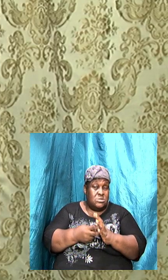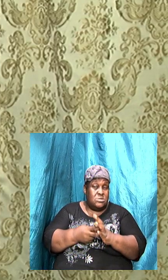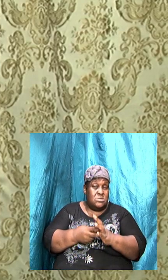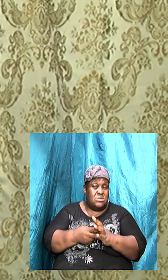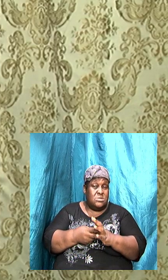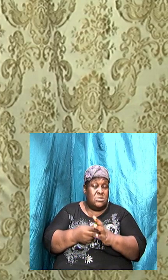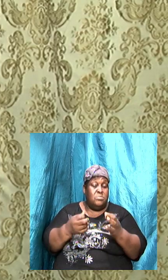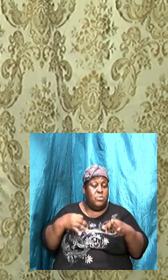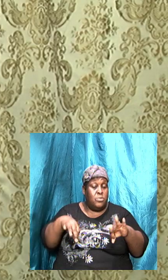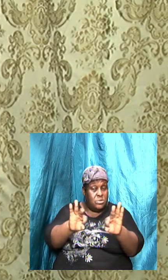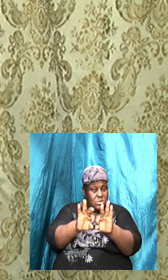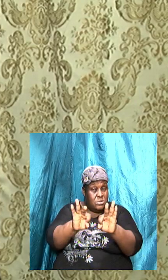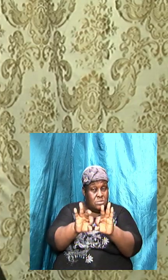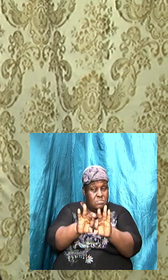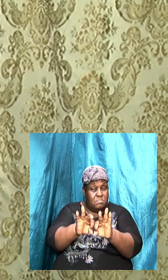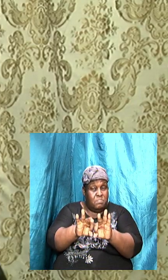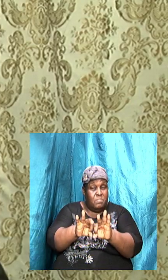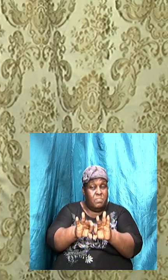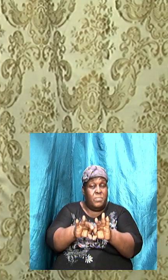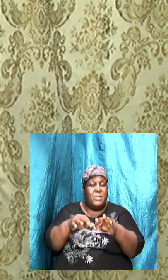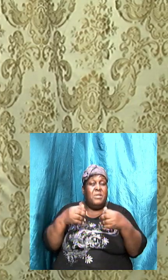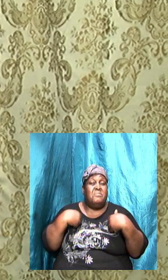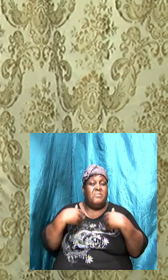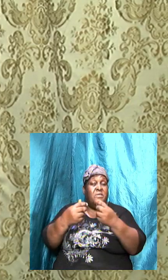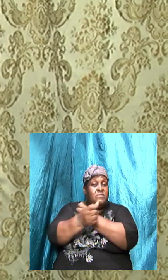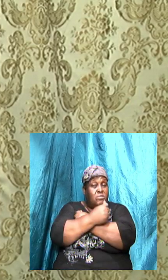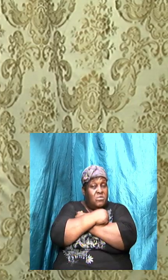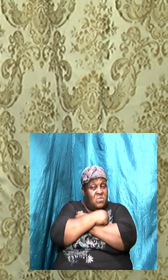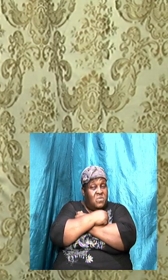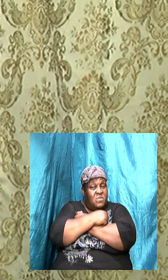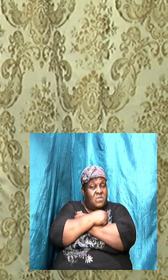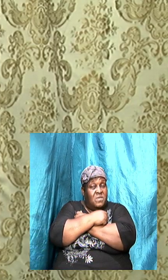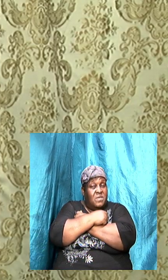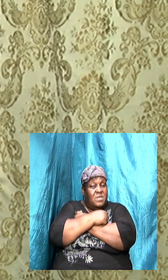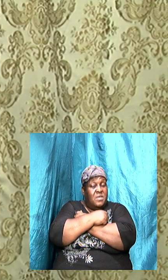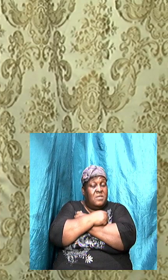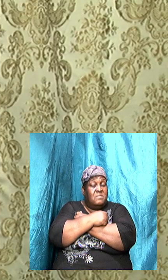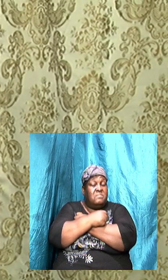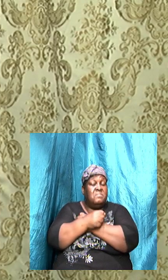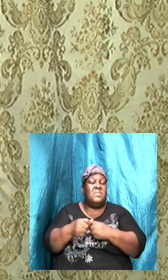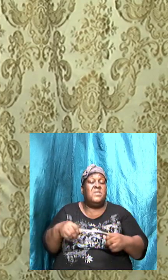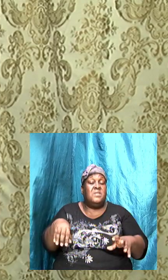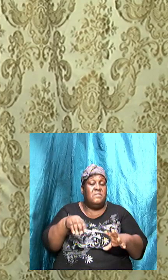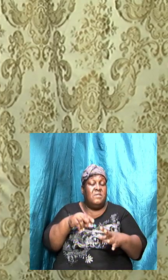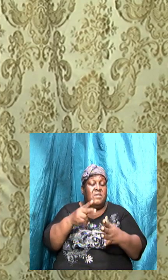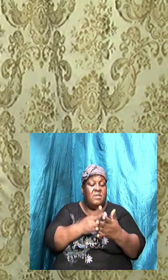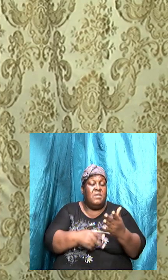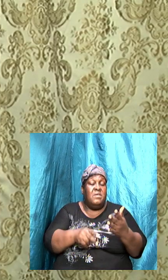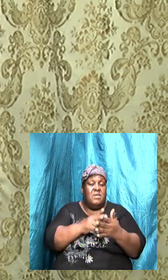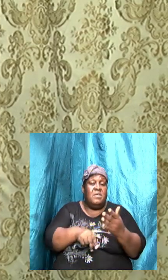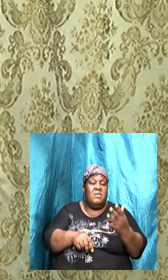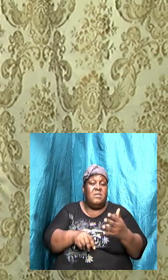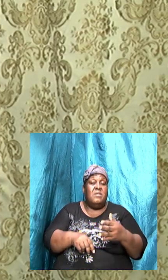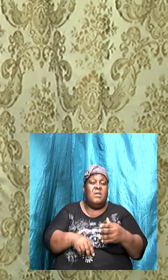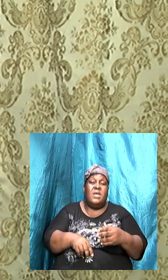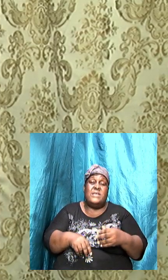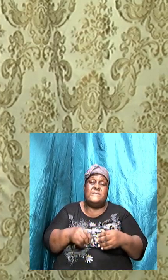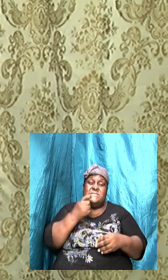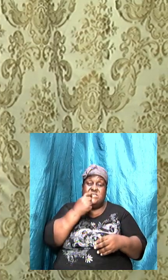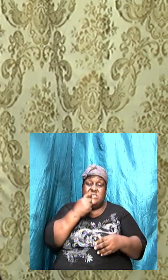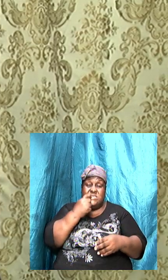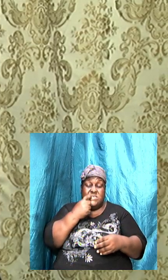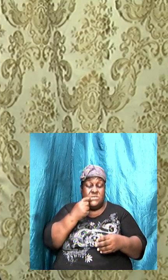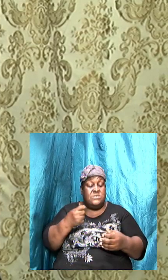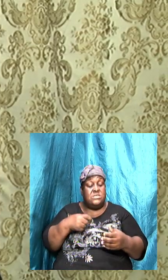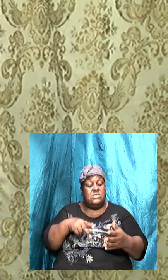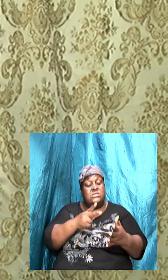crucial importance of having love as a part, and not just a part, but a critical part